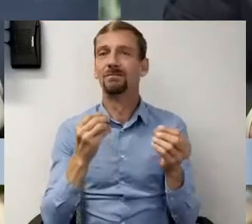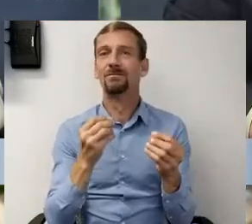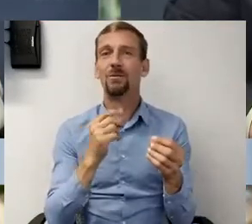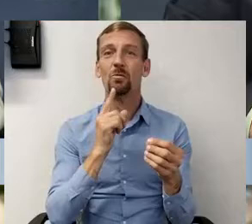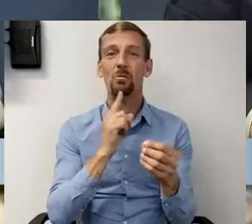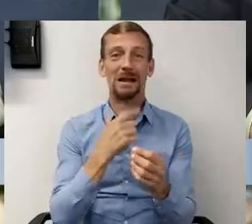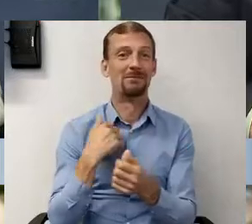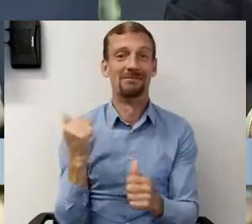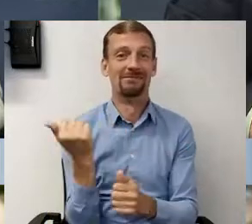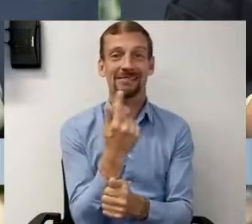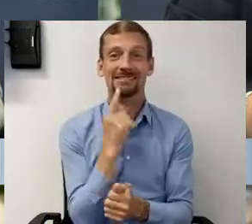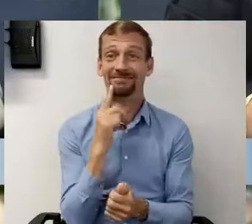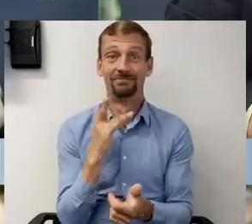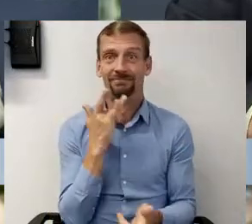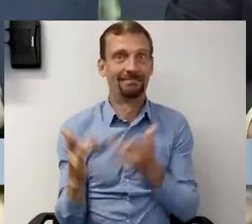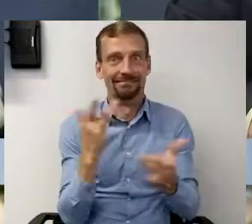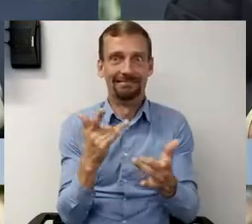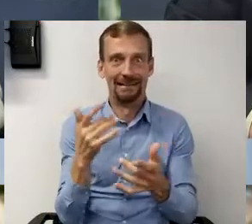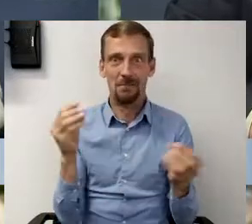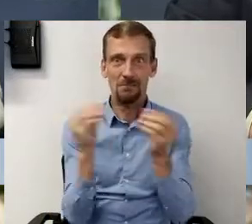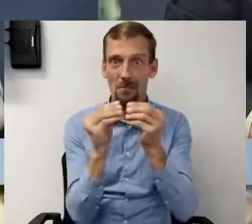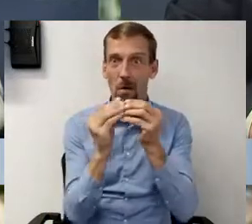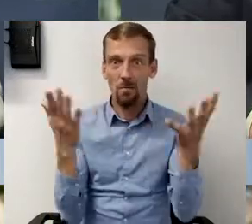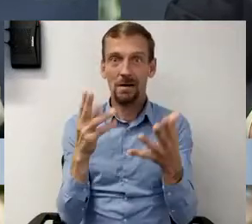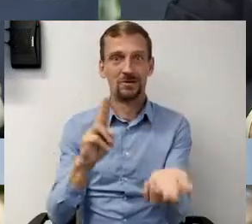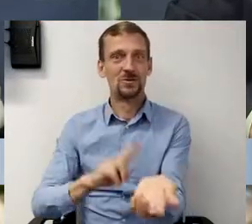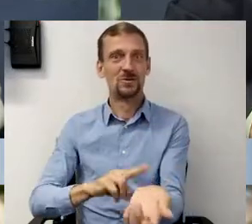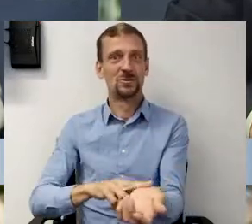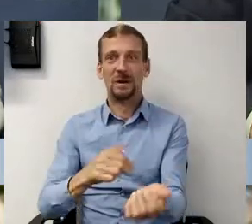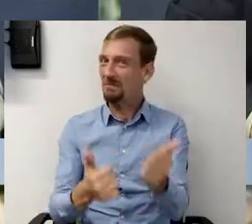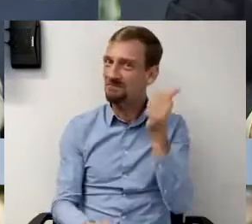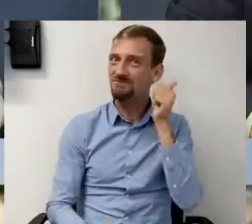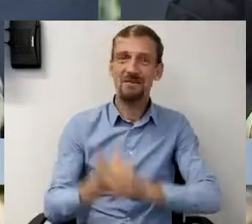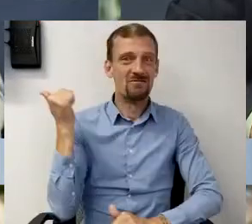for their arrival than our nurses Right. and our Right. physicians. So.